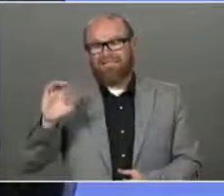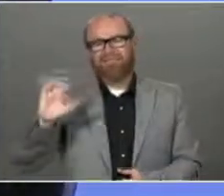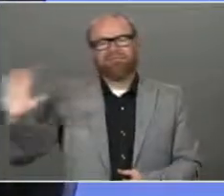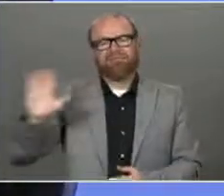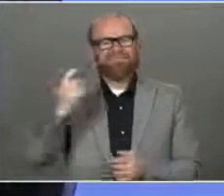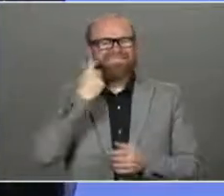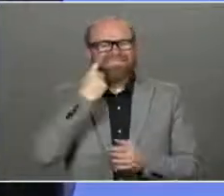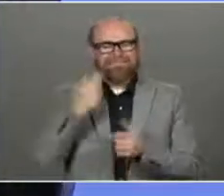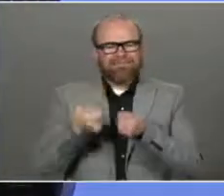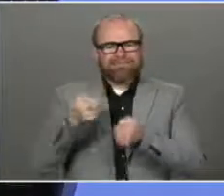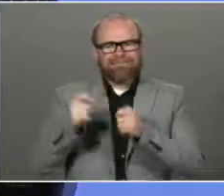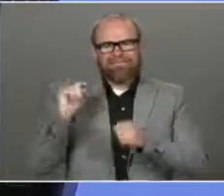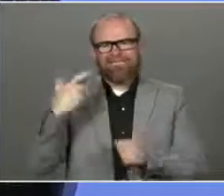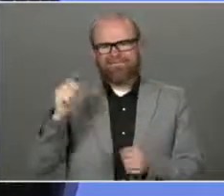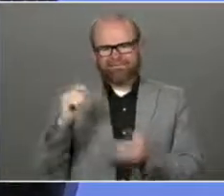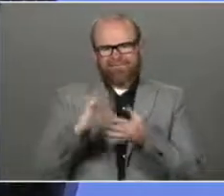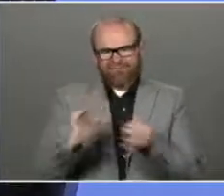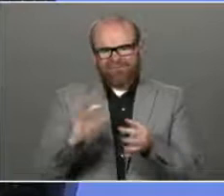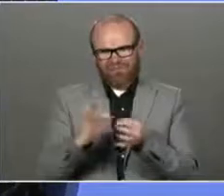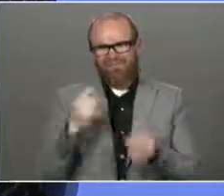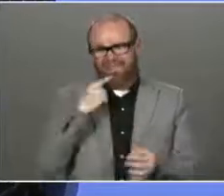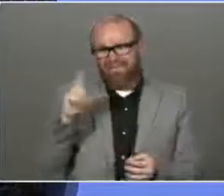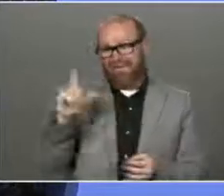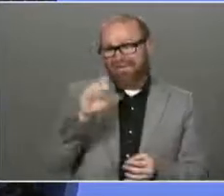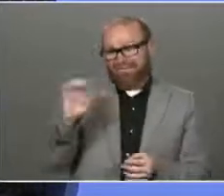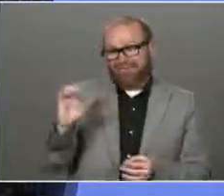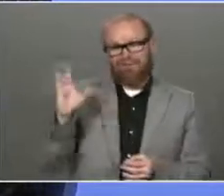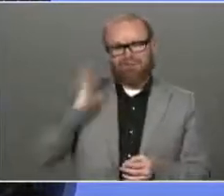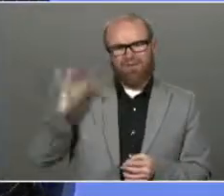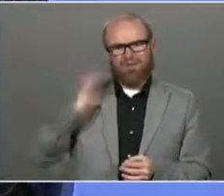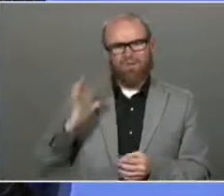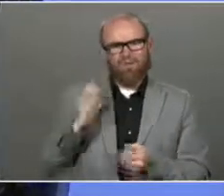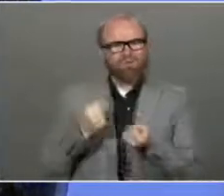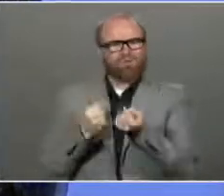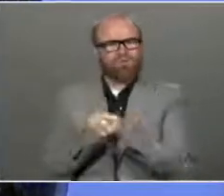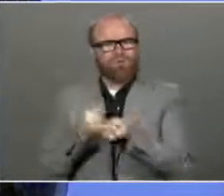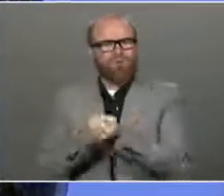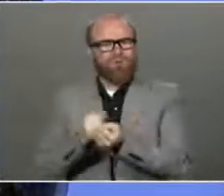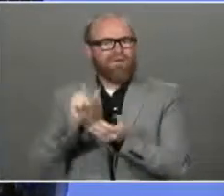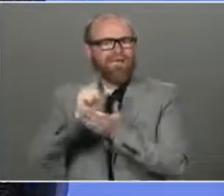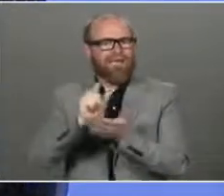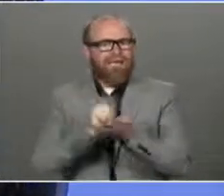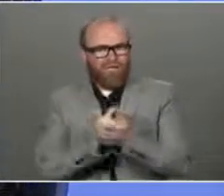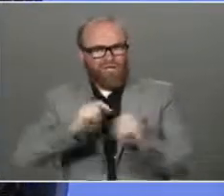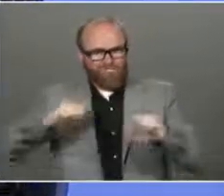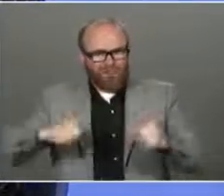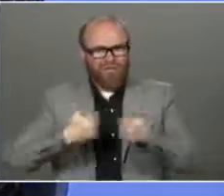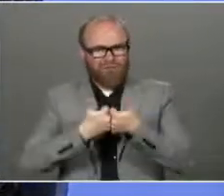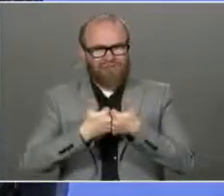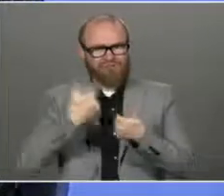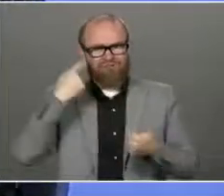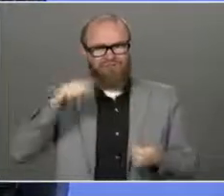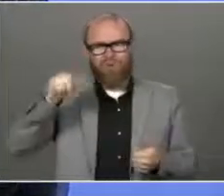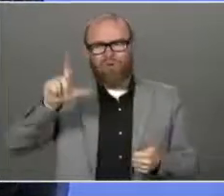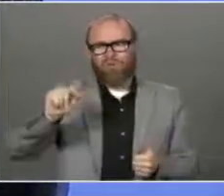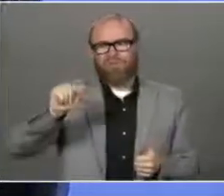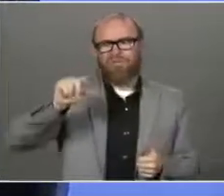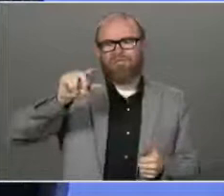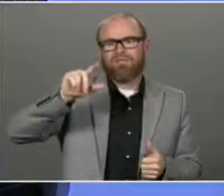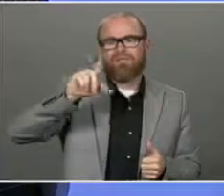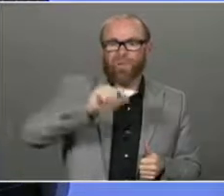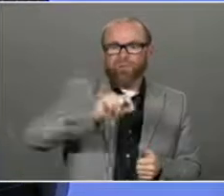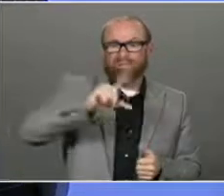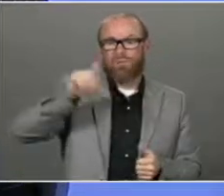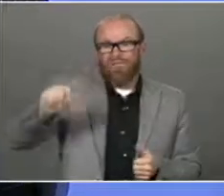Meadows. The messages showed that Lee initially supported legal challenges of battleground states' 2020 election results. And the